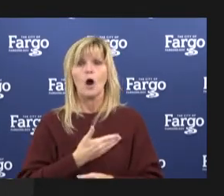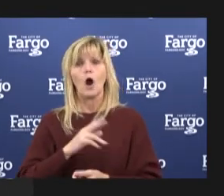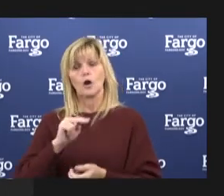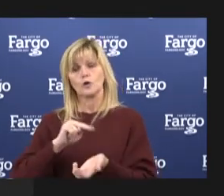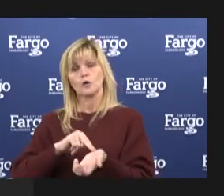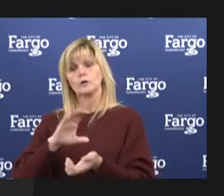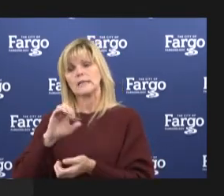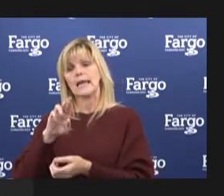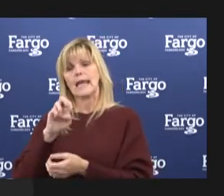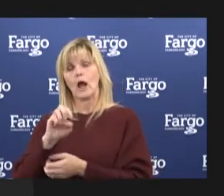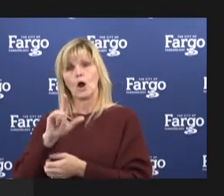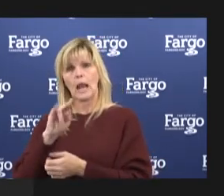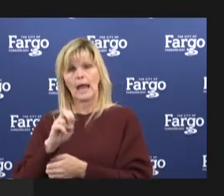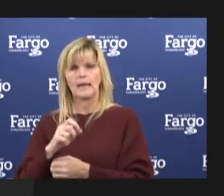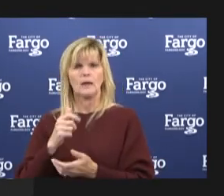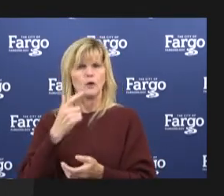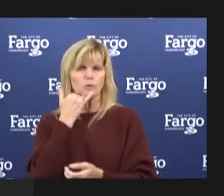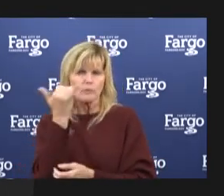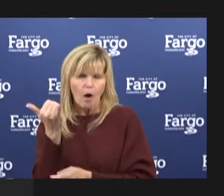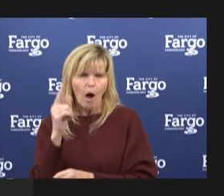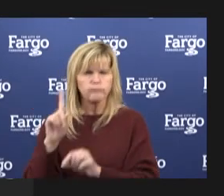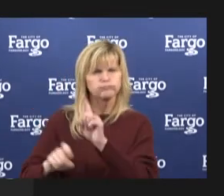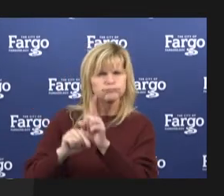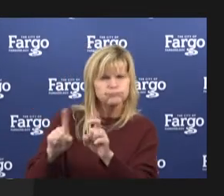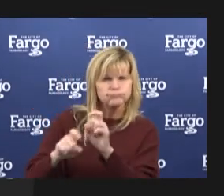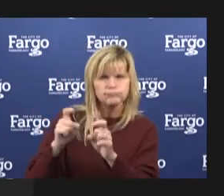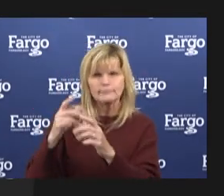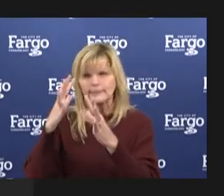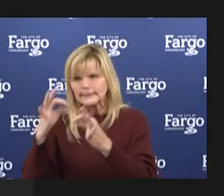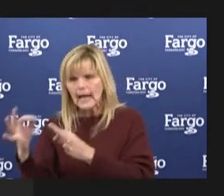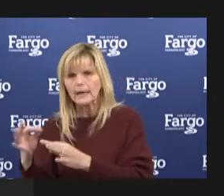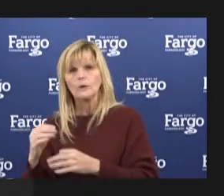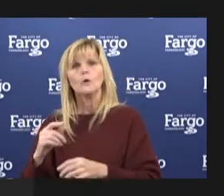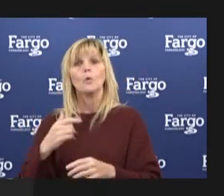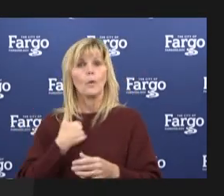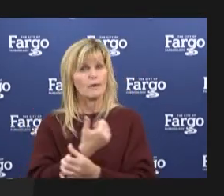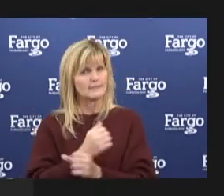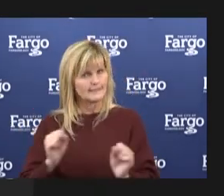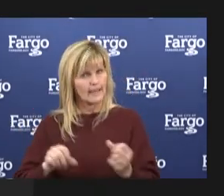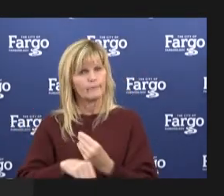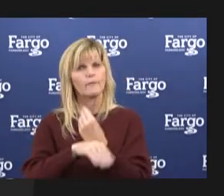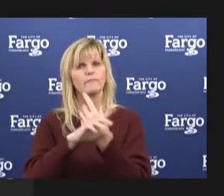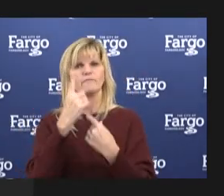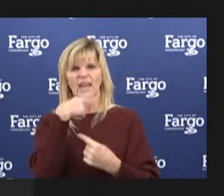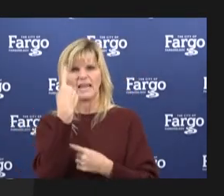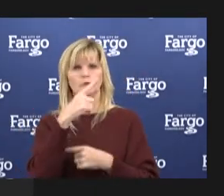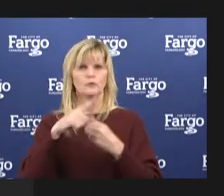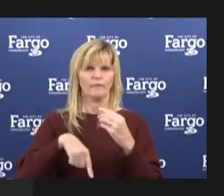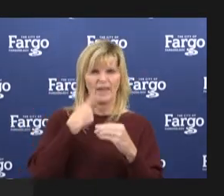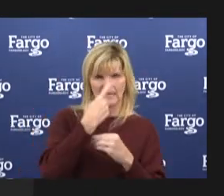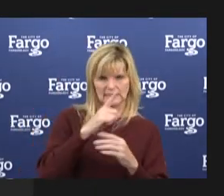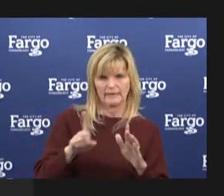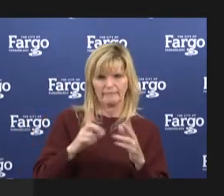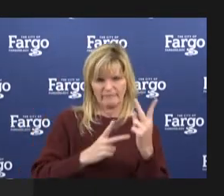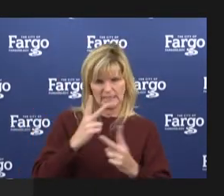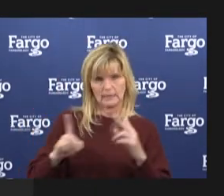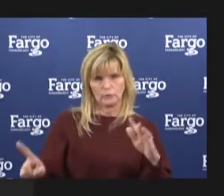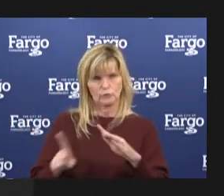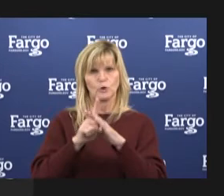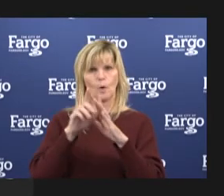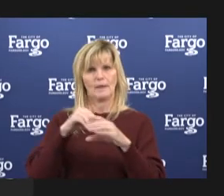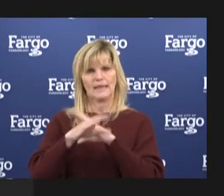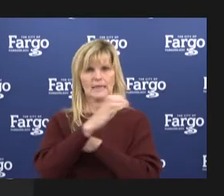line that can help with triaging, and we also have safe face-to-face visits and designated spaces for our patients as